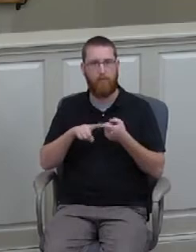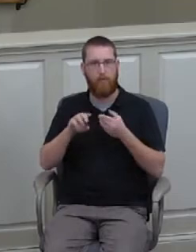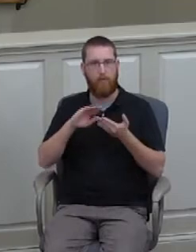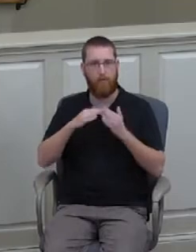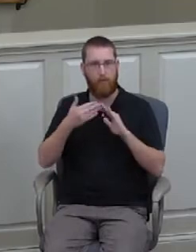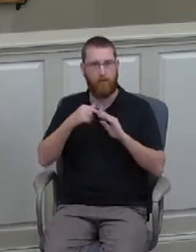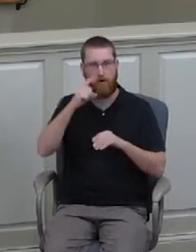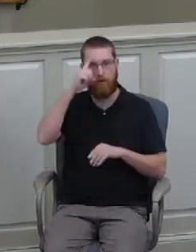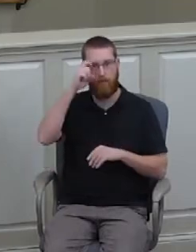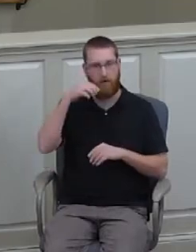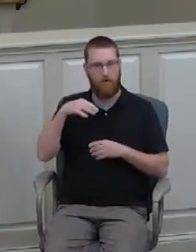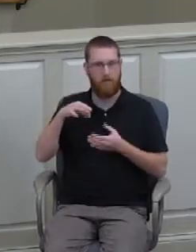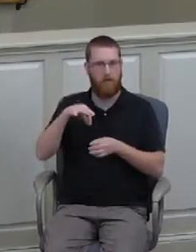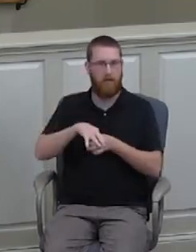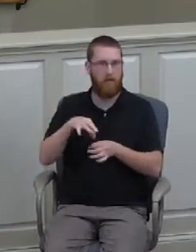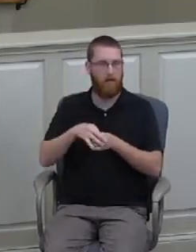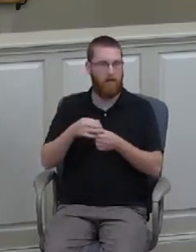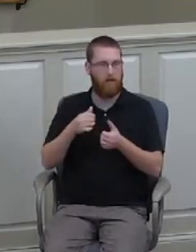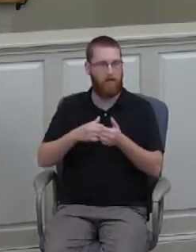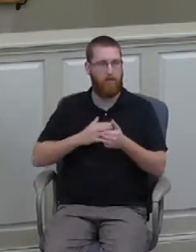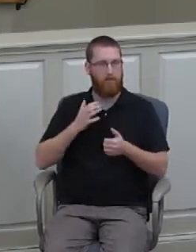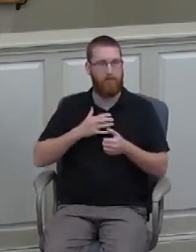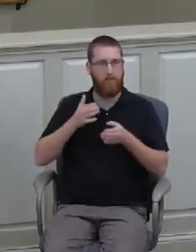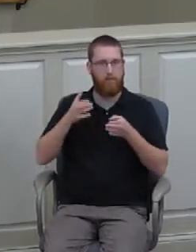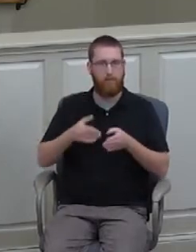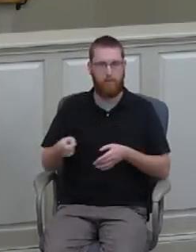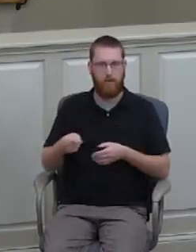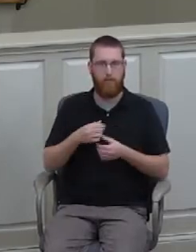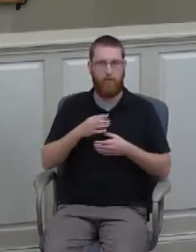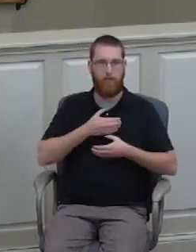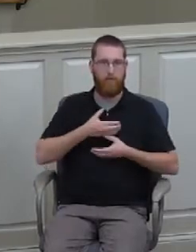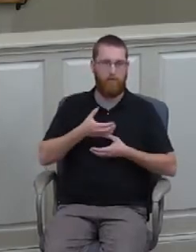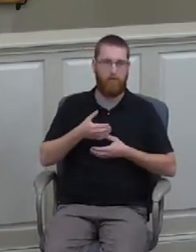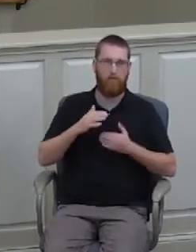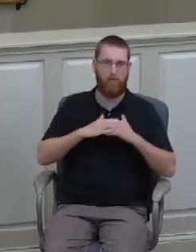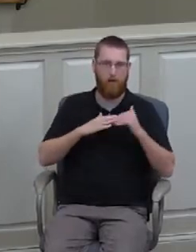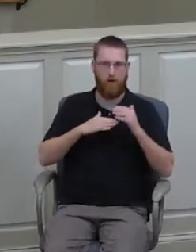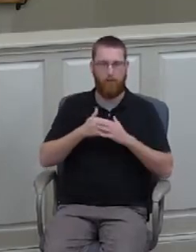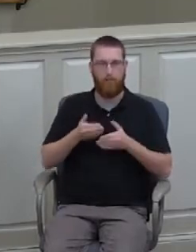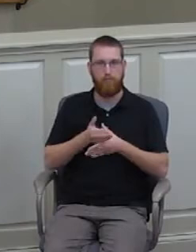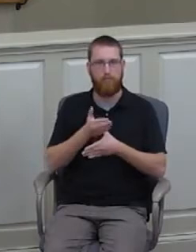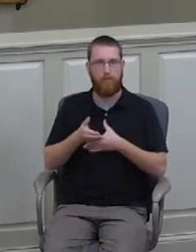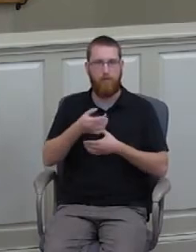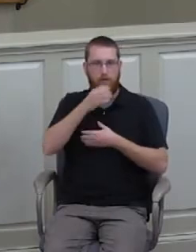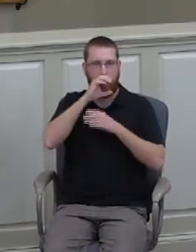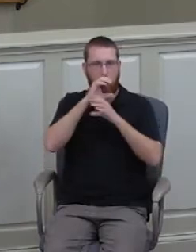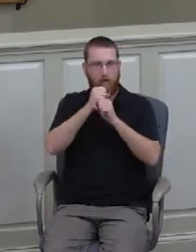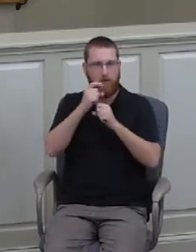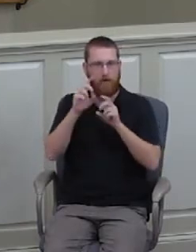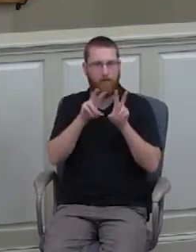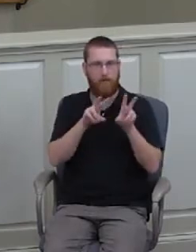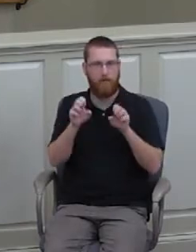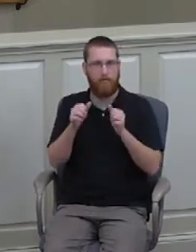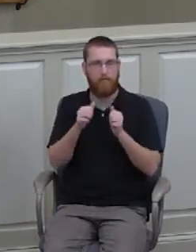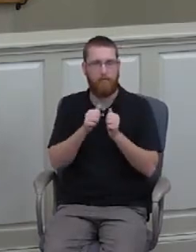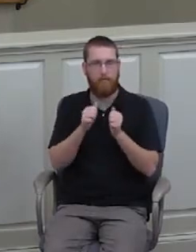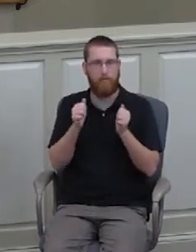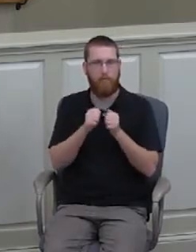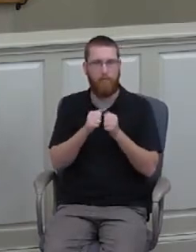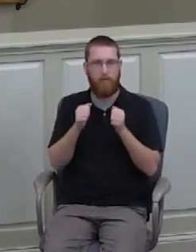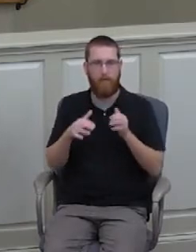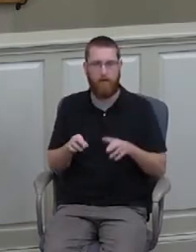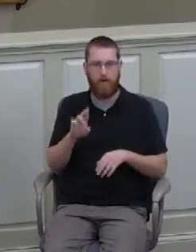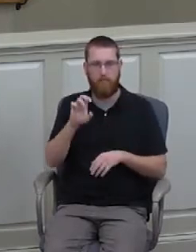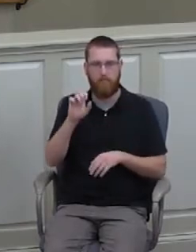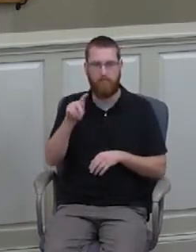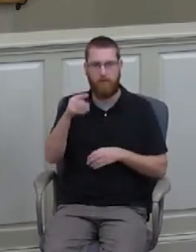as elected officials, you have to be comfortable sharing confidential issues amongst each other without the risk of information leaking. Besides, it's